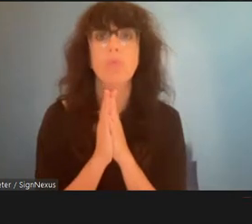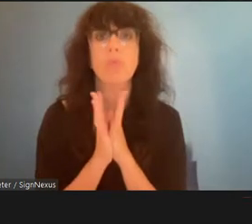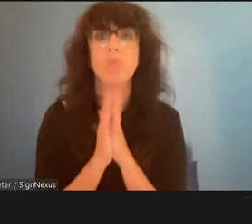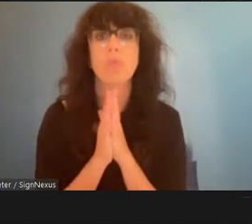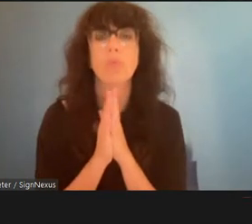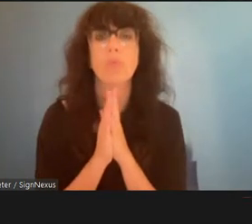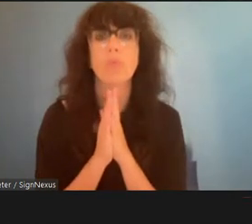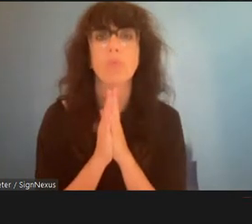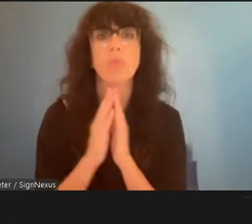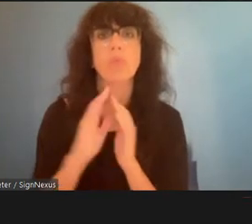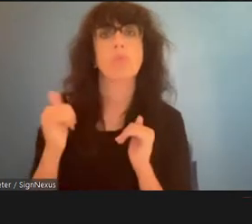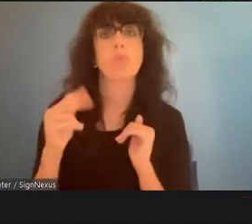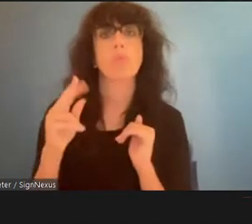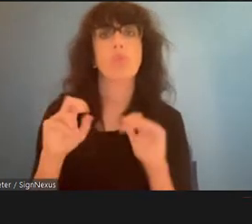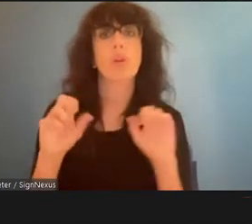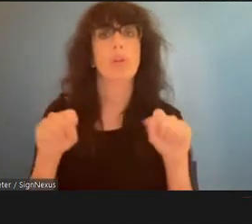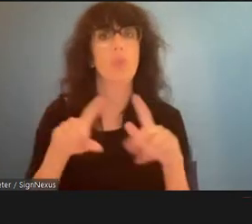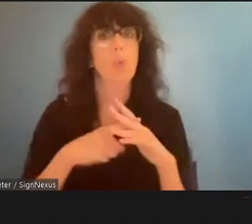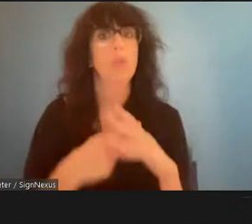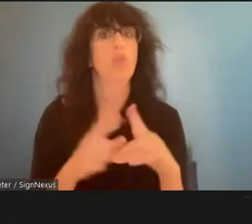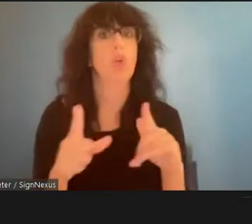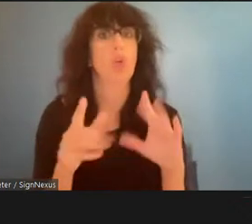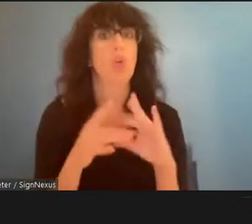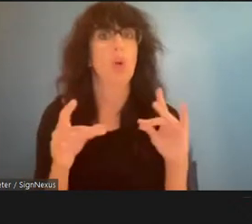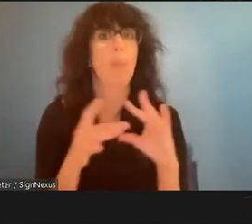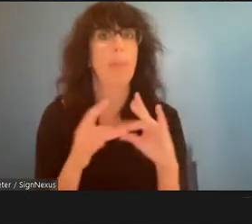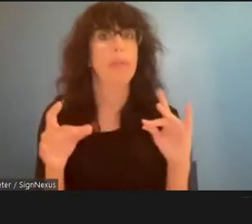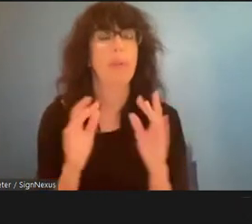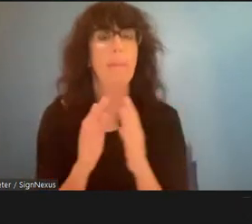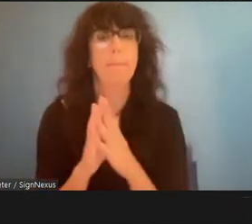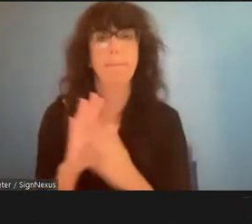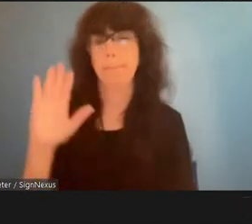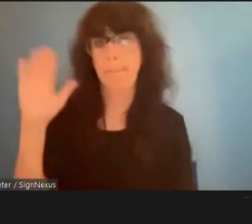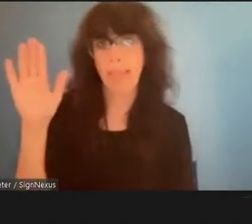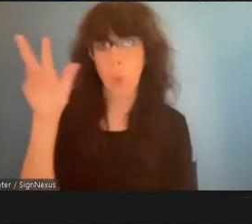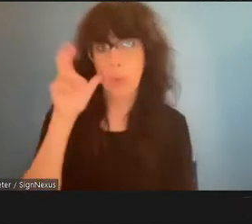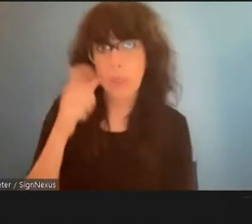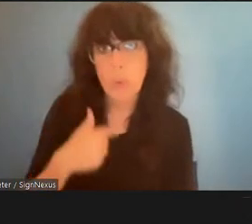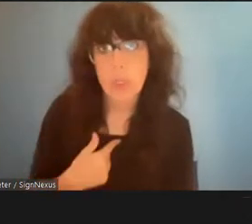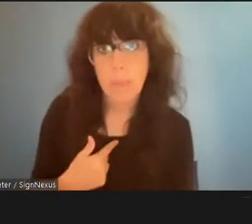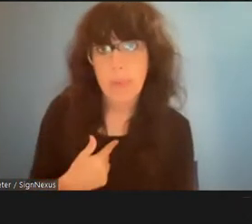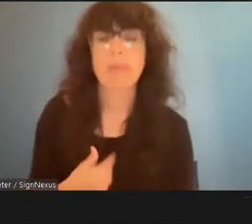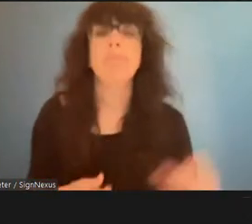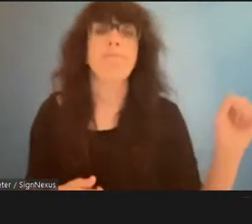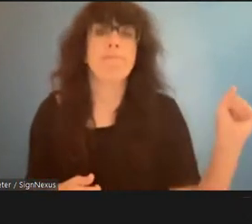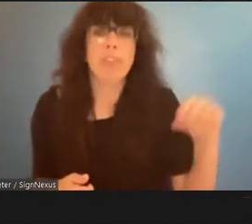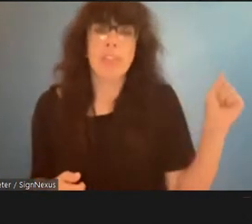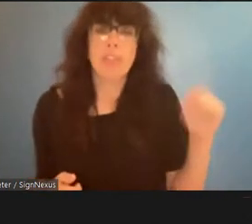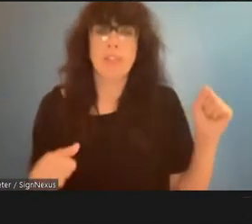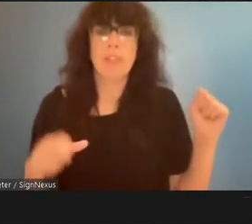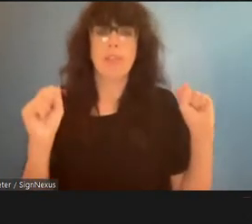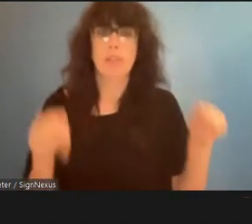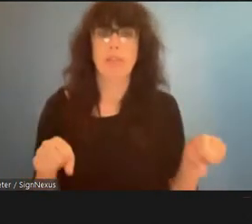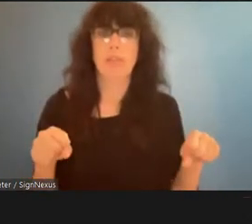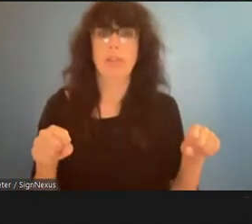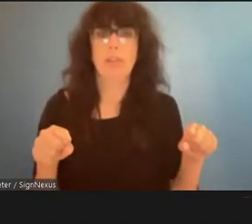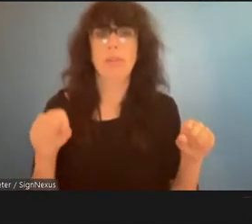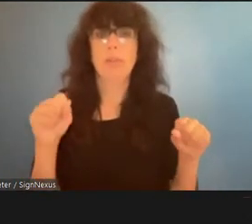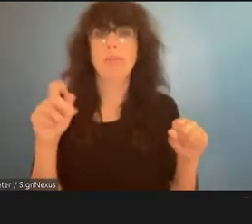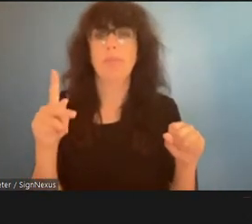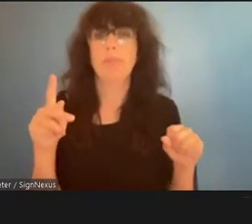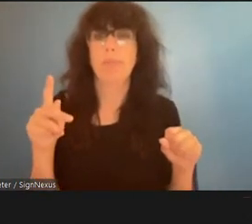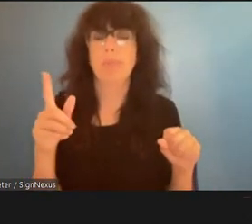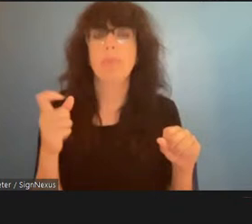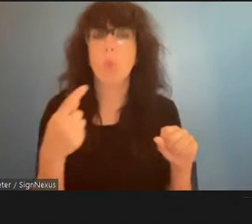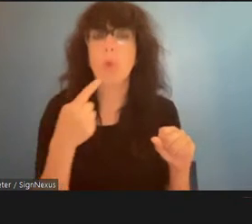janice you may begin your remarks hello can you hear me yes we can i just wanted to